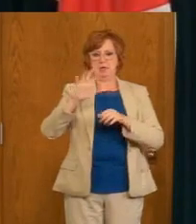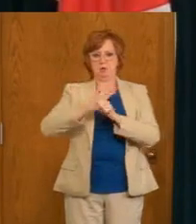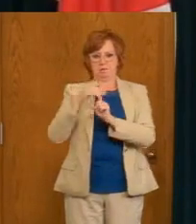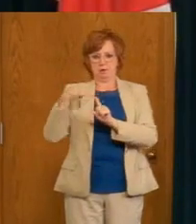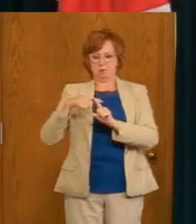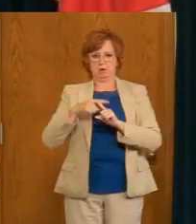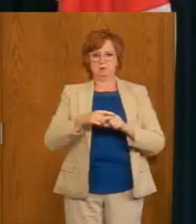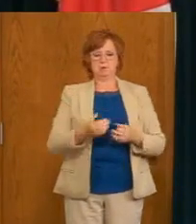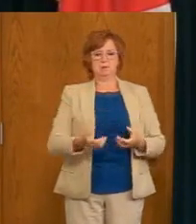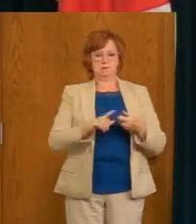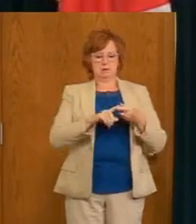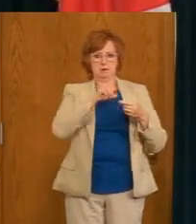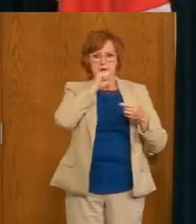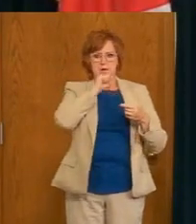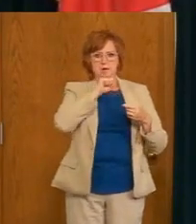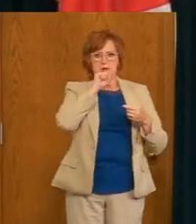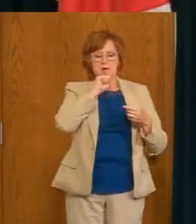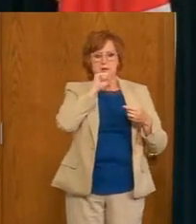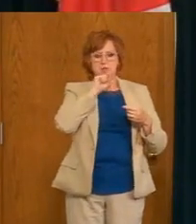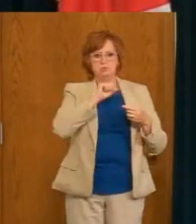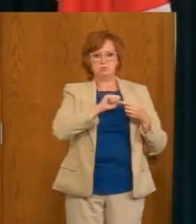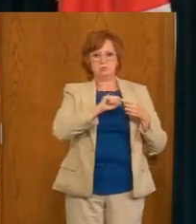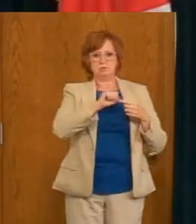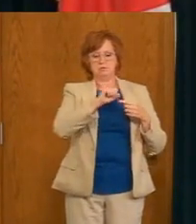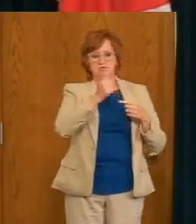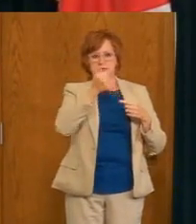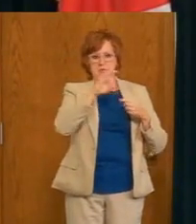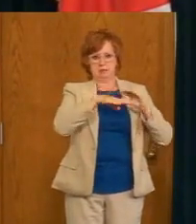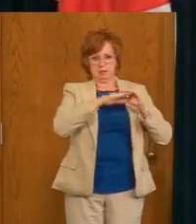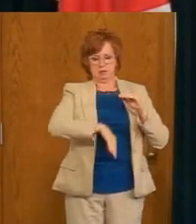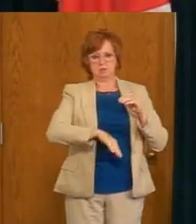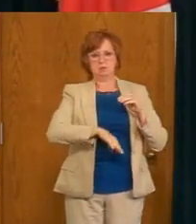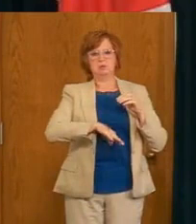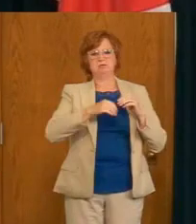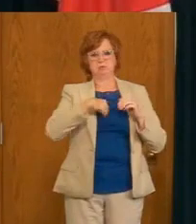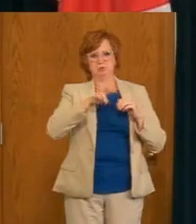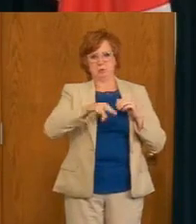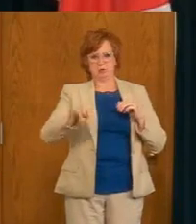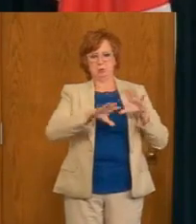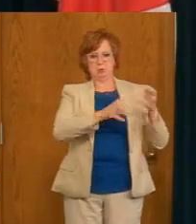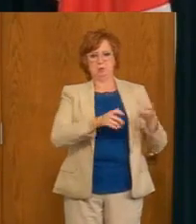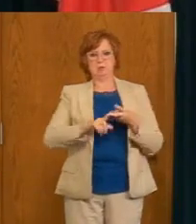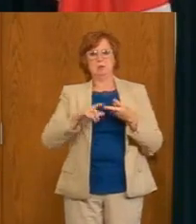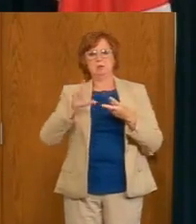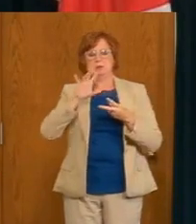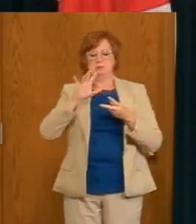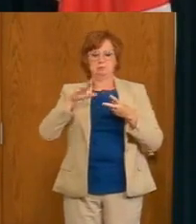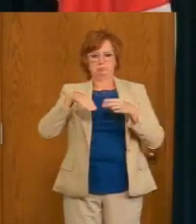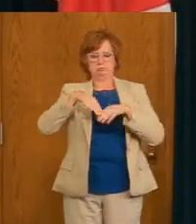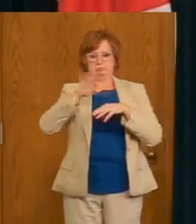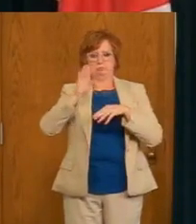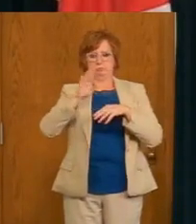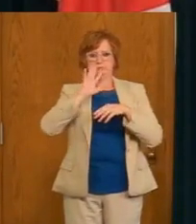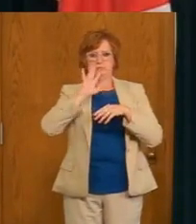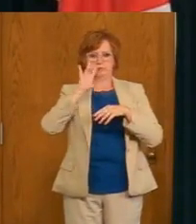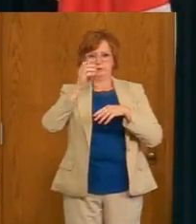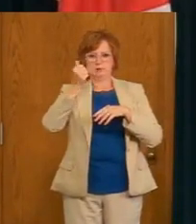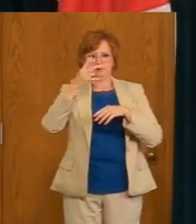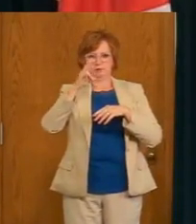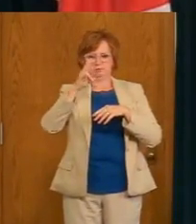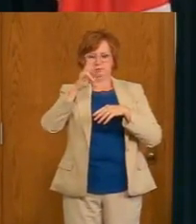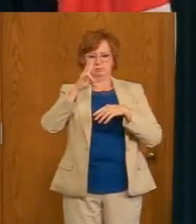and 17 in 20 to 39. We have a significant outbreak in the far northeast of